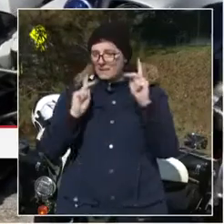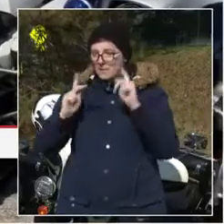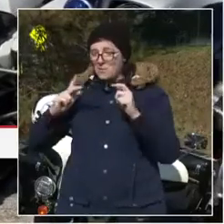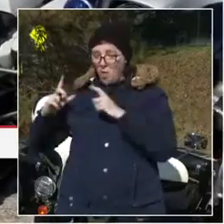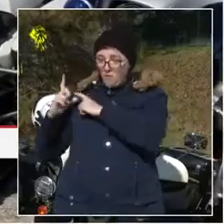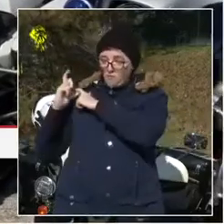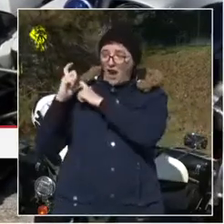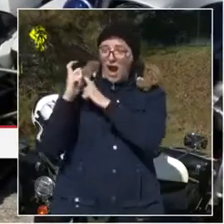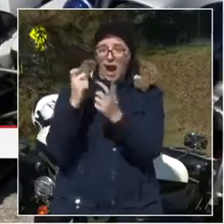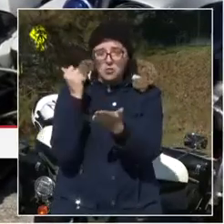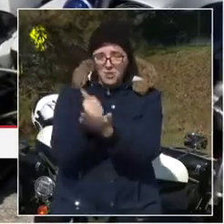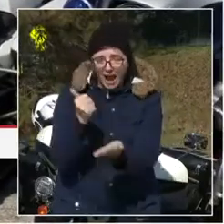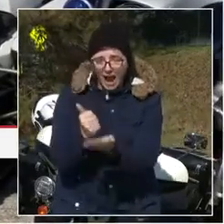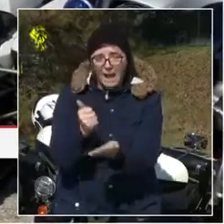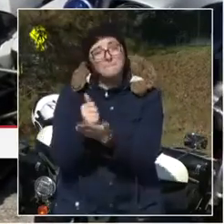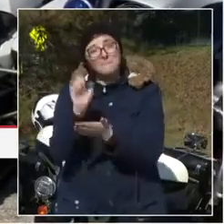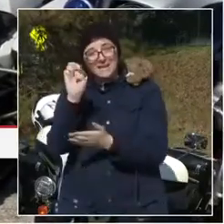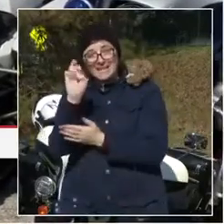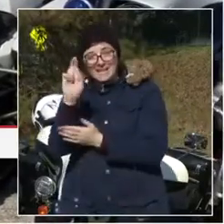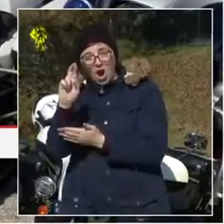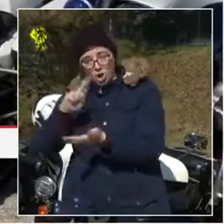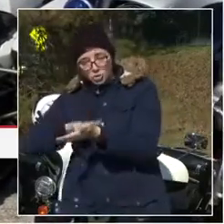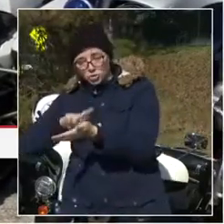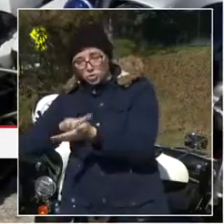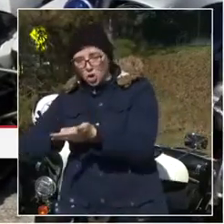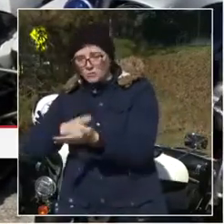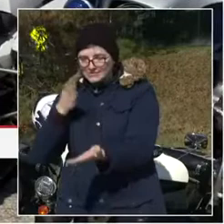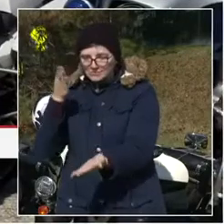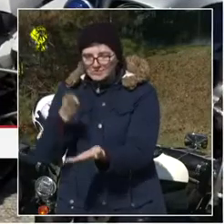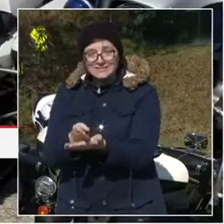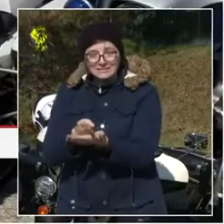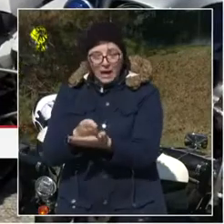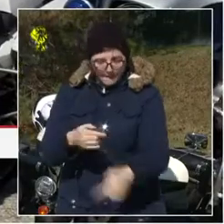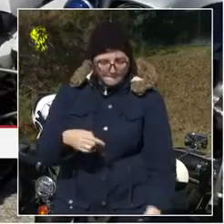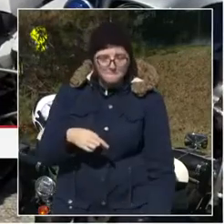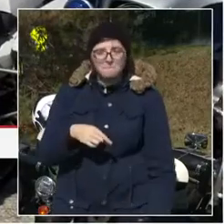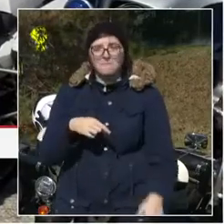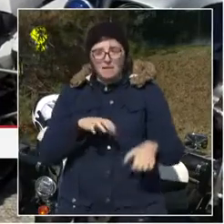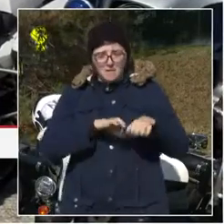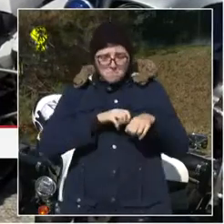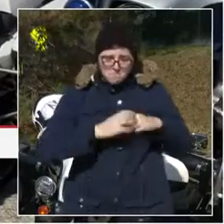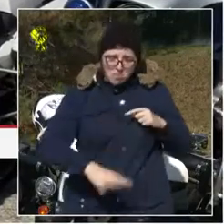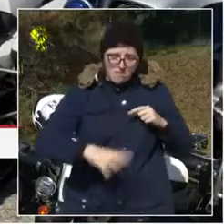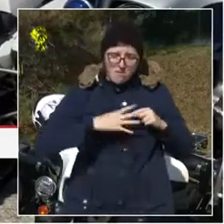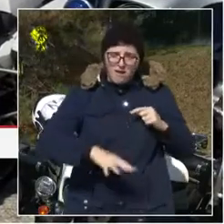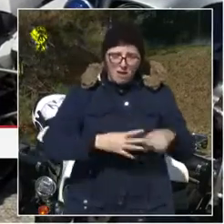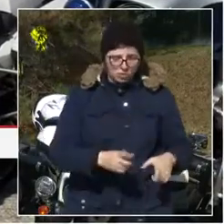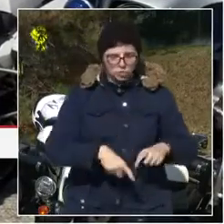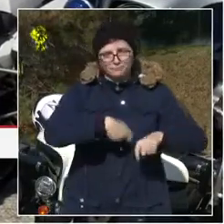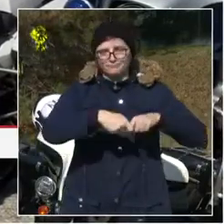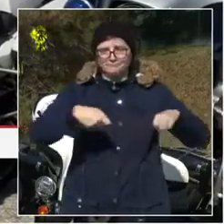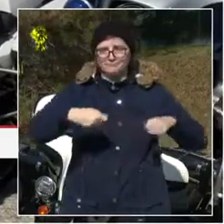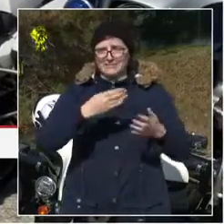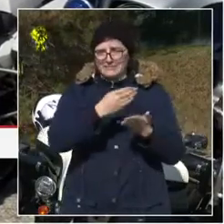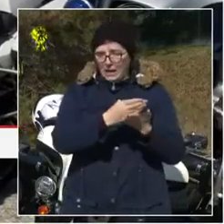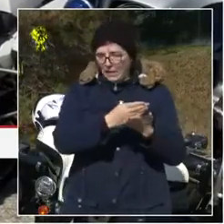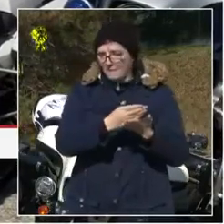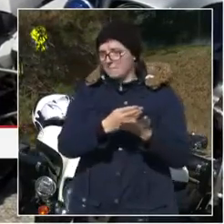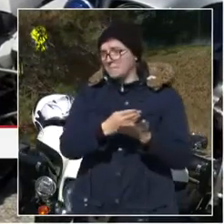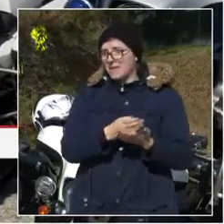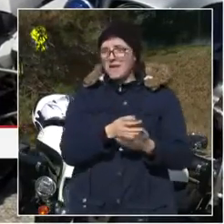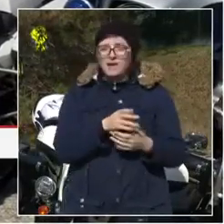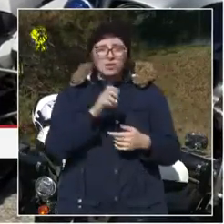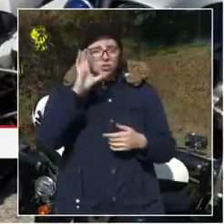us, including an ER nurse who stopped my femoral artery from bleeding. Strangers kindly soothed my baby until